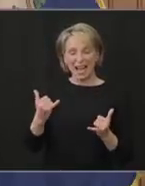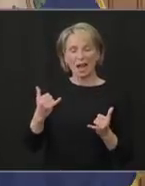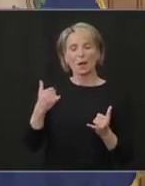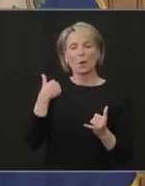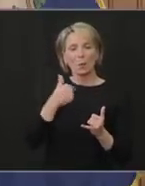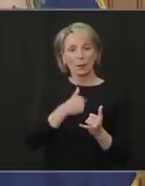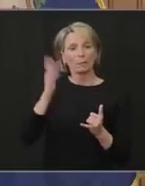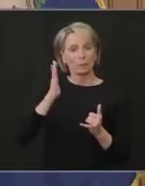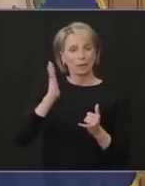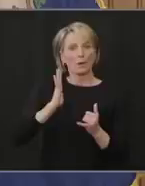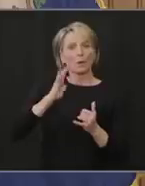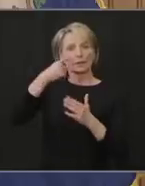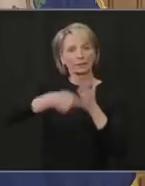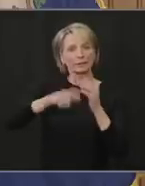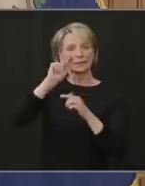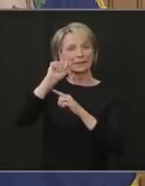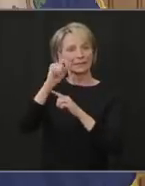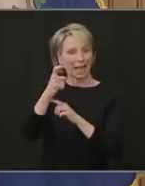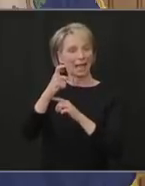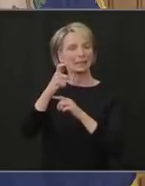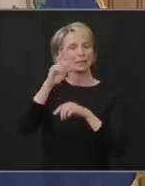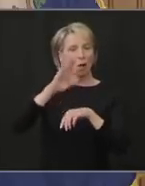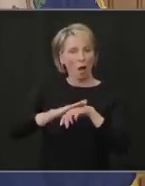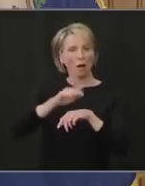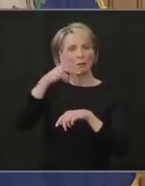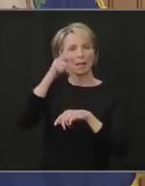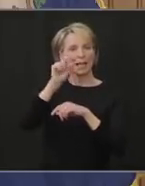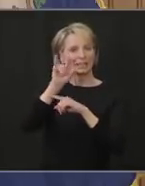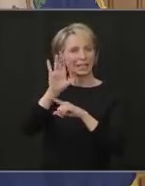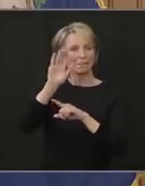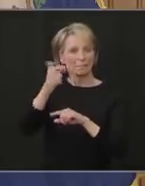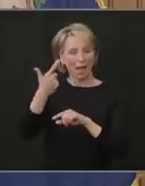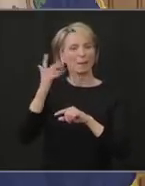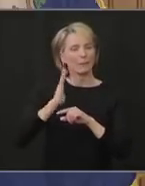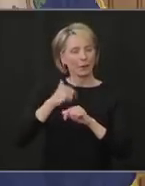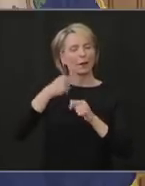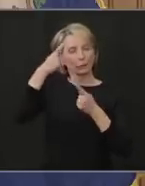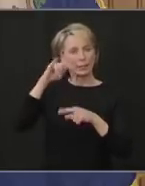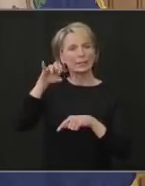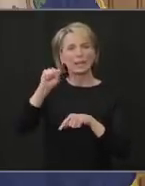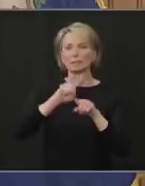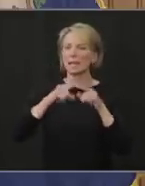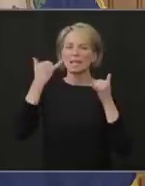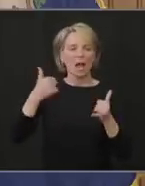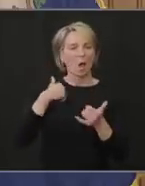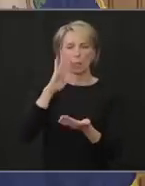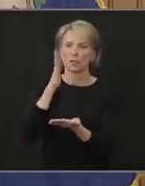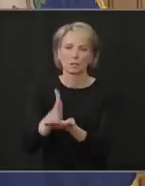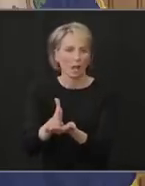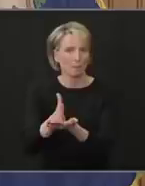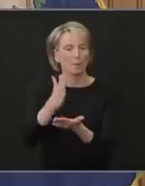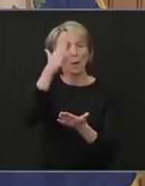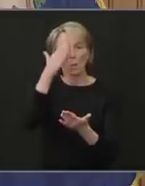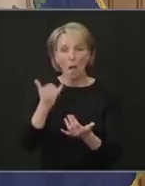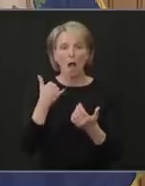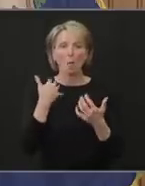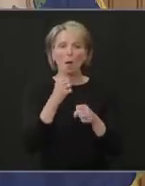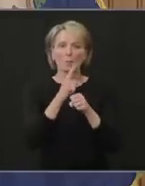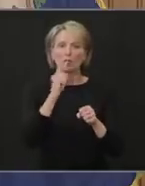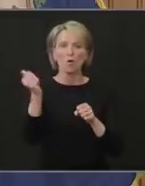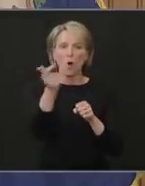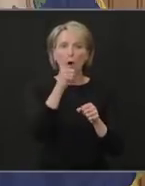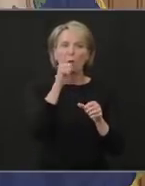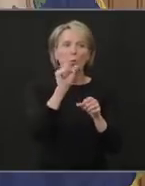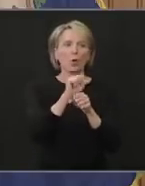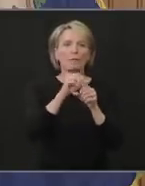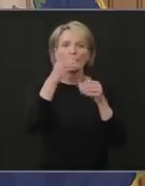to every environmental instinct I've got in my core, but I think for now, I want to make sure the folks working at A&P feel safe, and I want to make